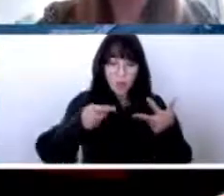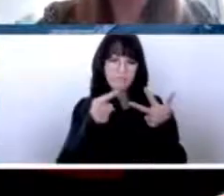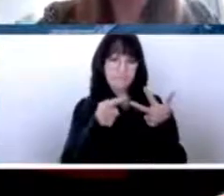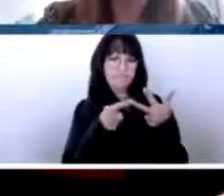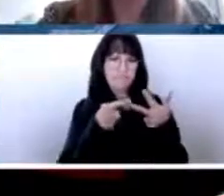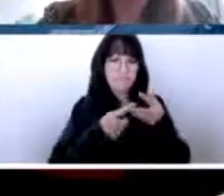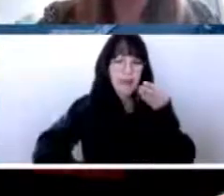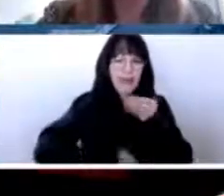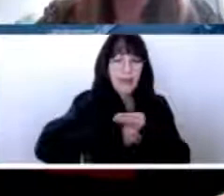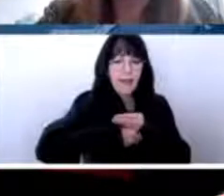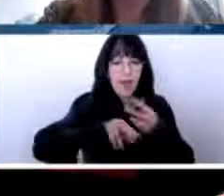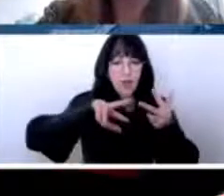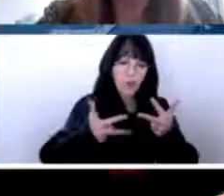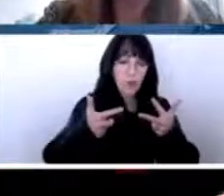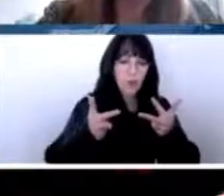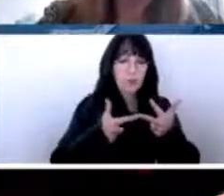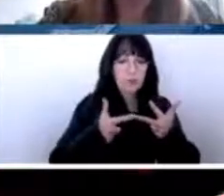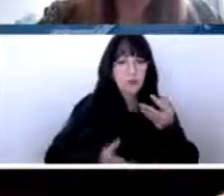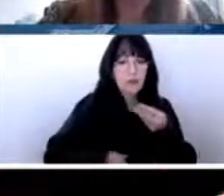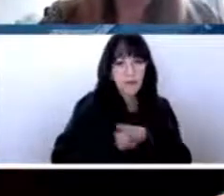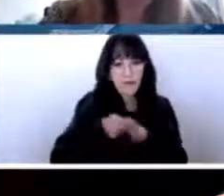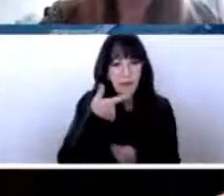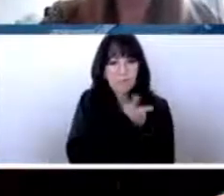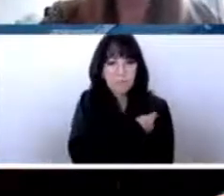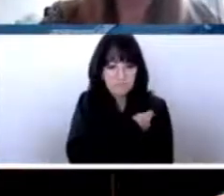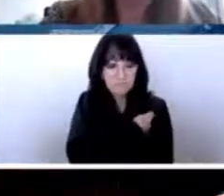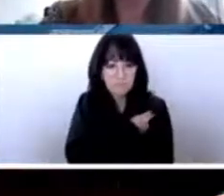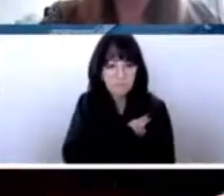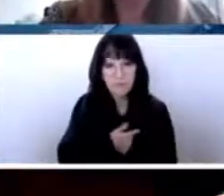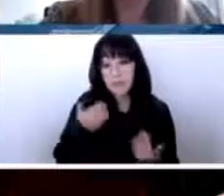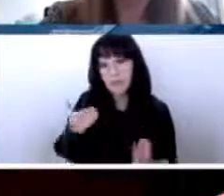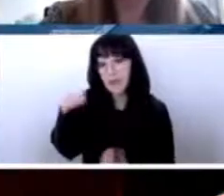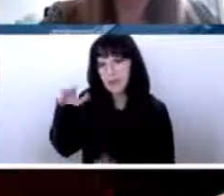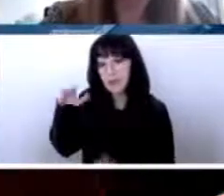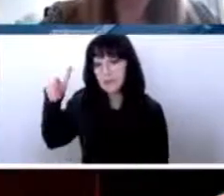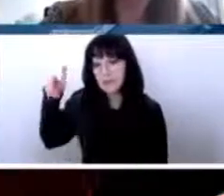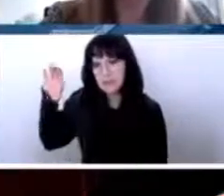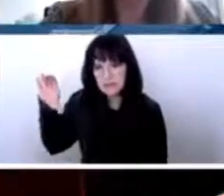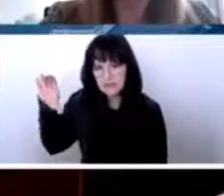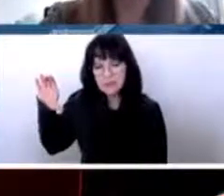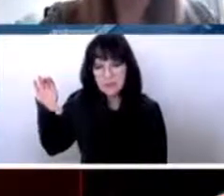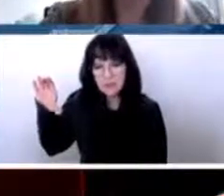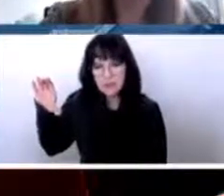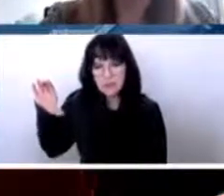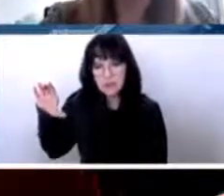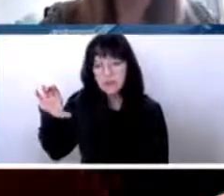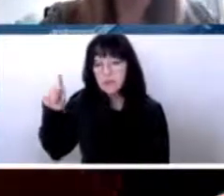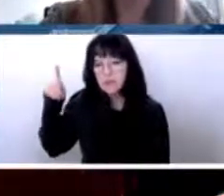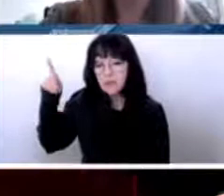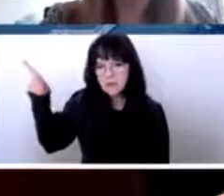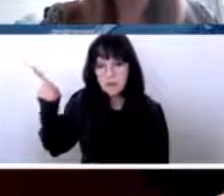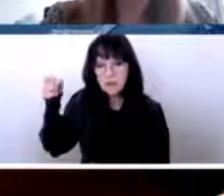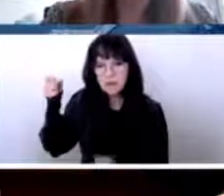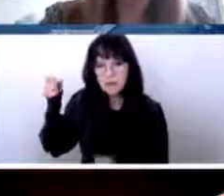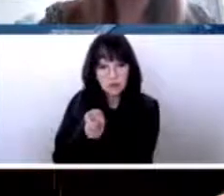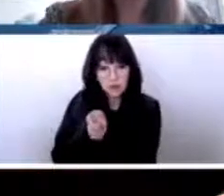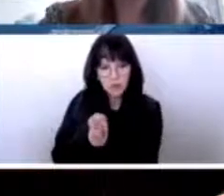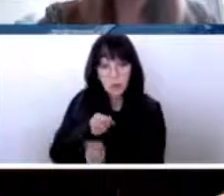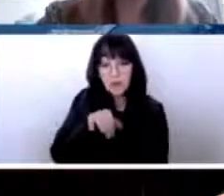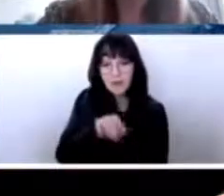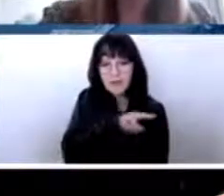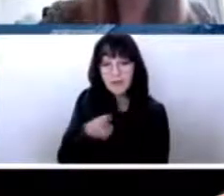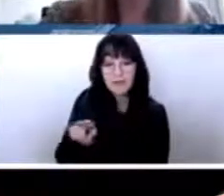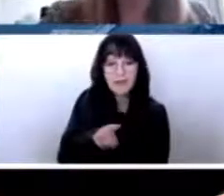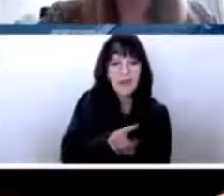a third dose. Now, at this time, CDC does not believe that kids between the ages of 5 to 11 who are not